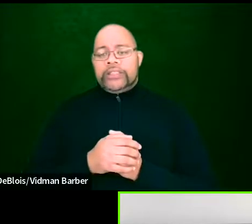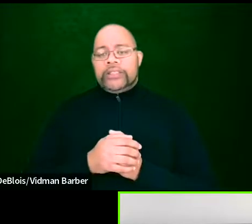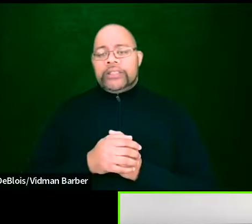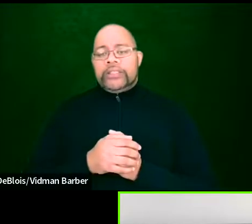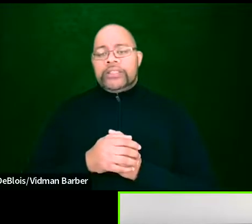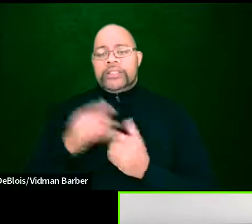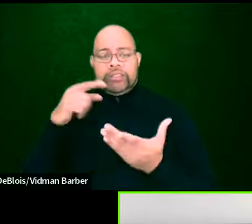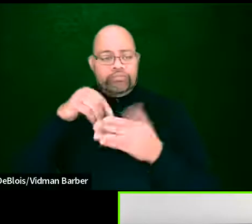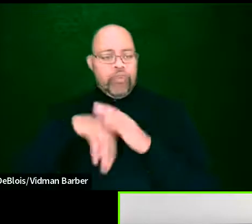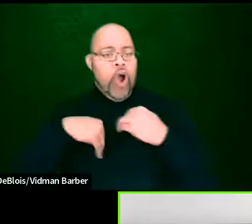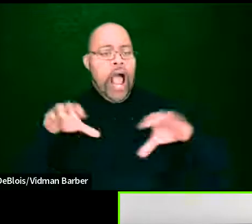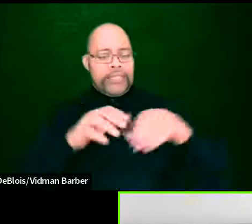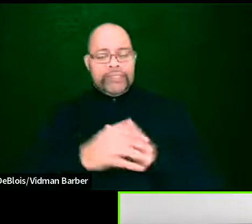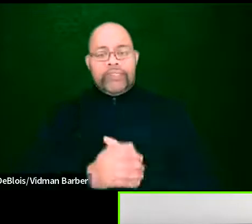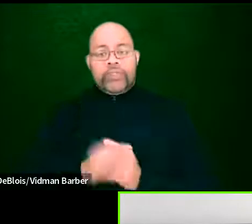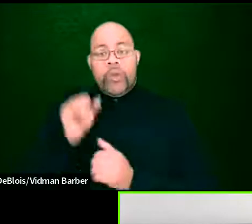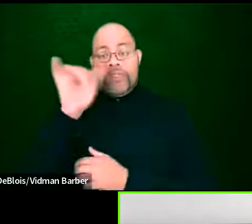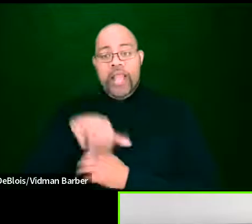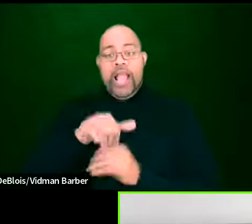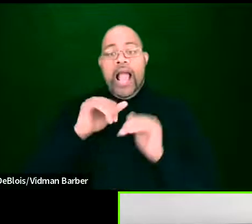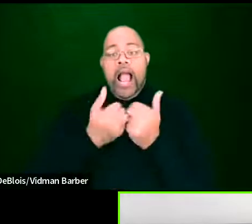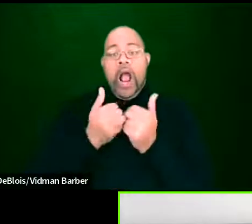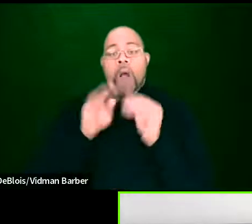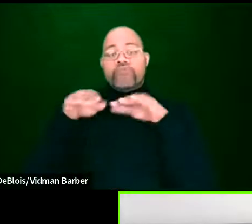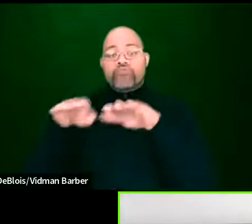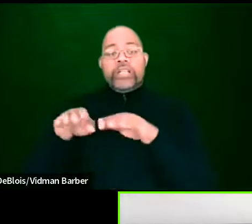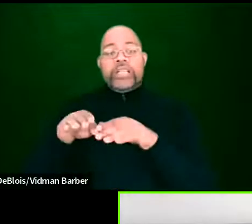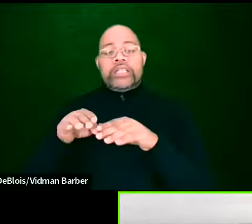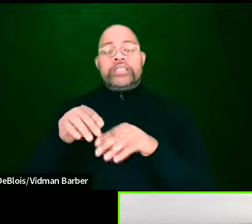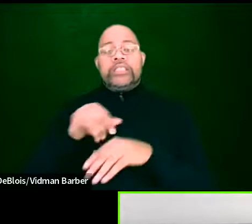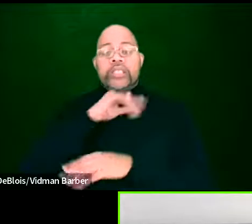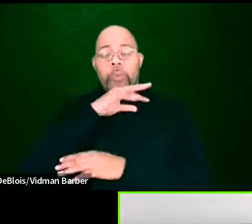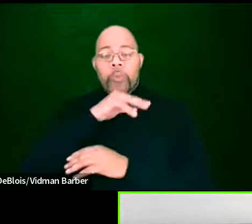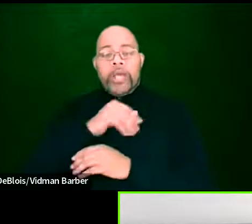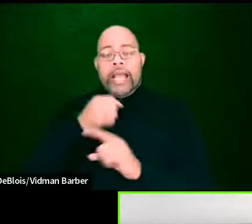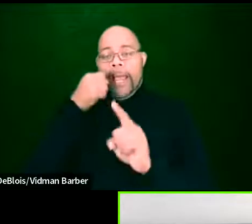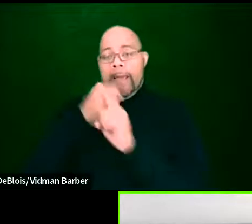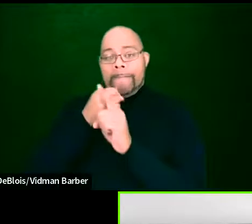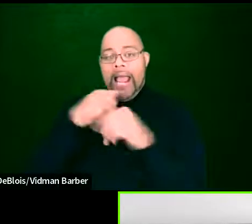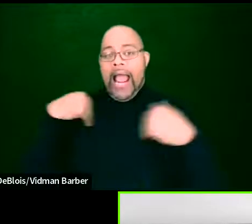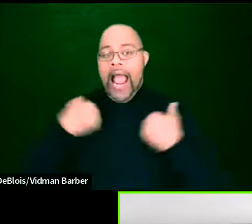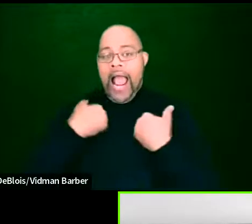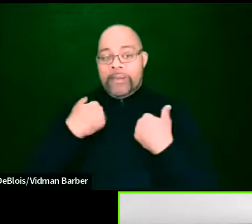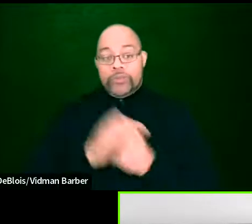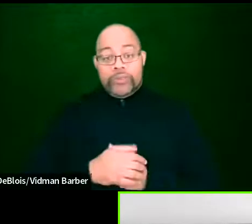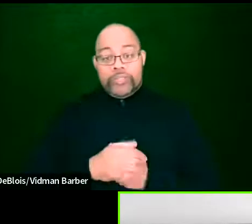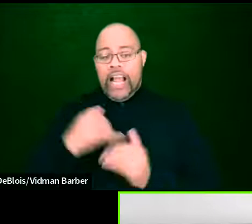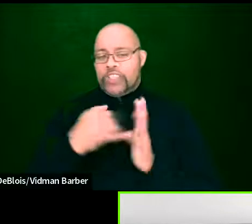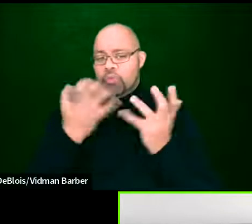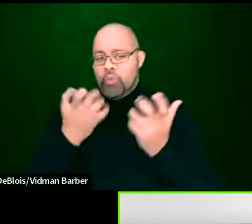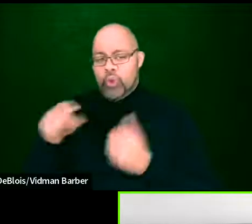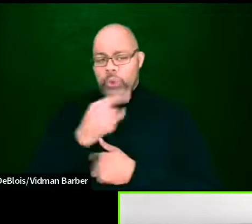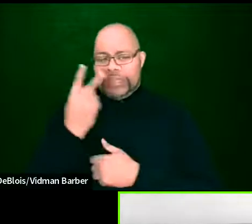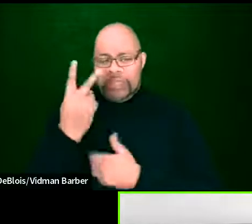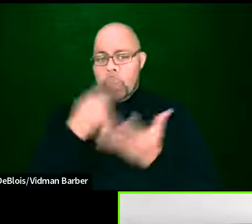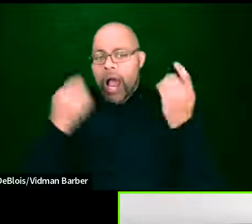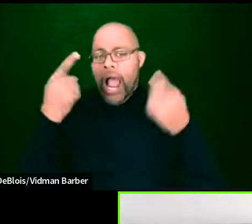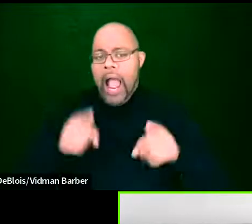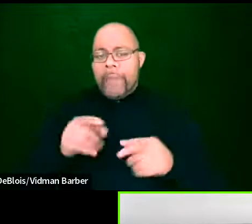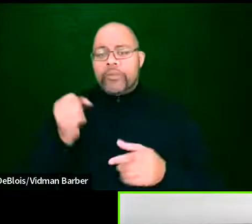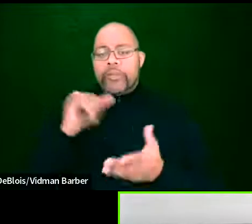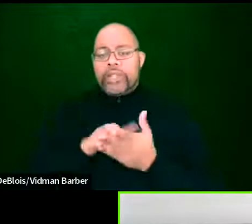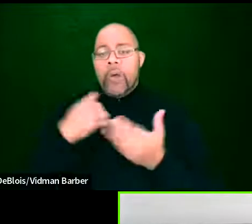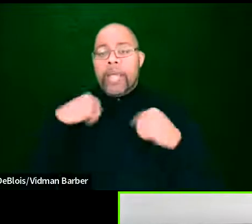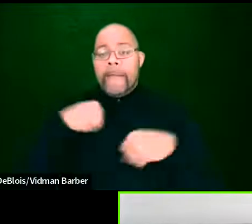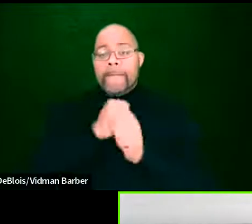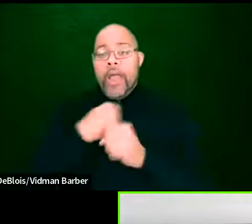our activity. Okay, so this is how marine debris impacts animals. Okay, because I just want you to see what can happen so that then we can